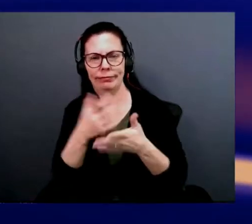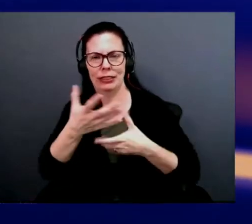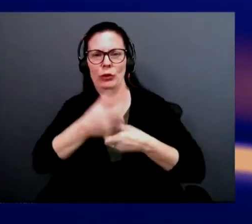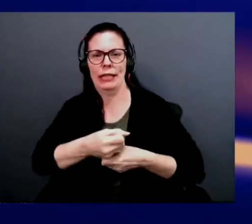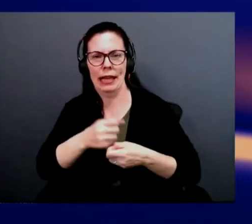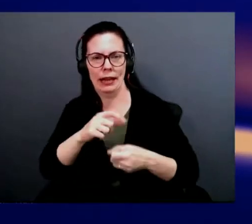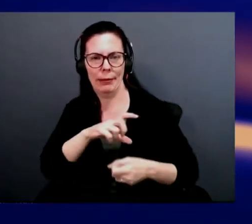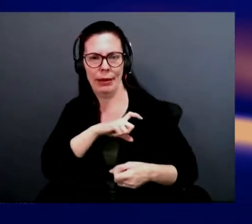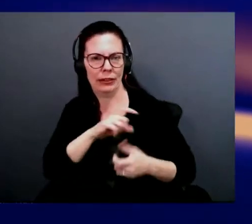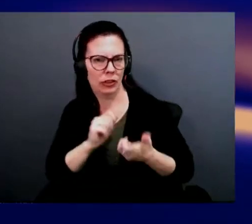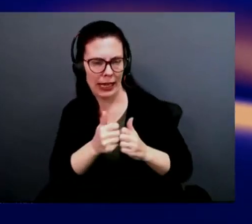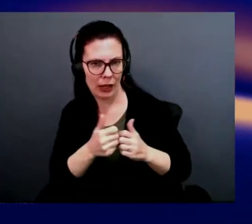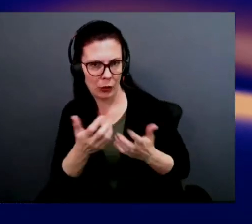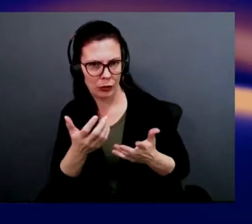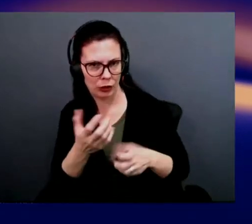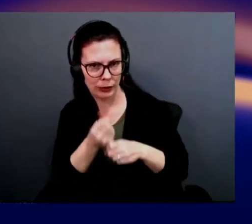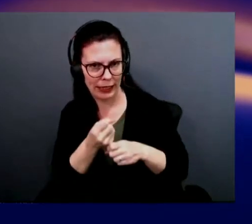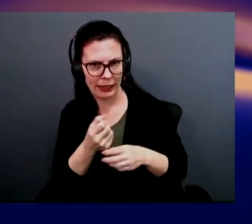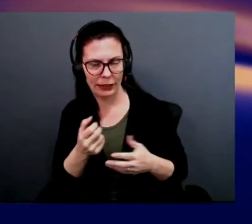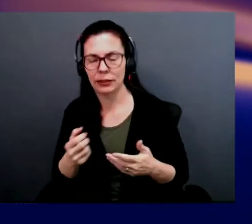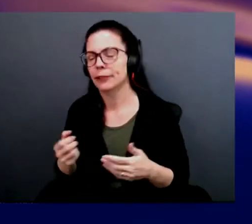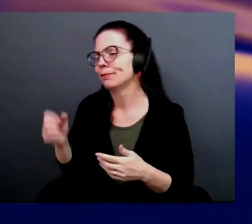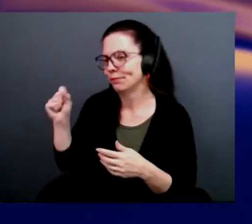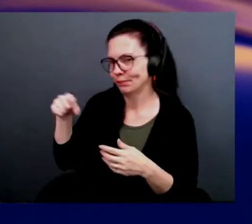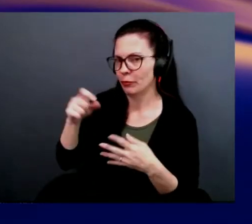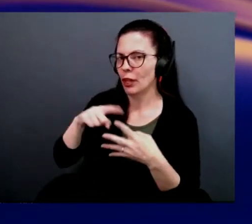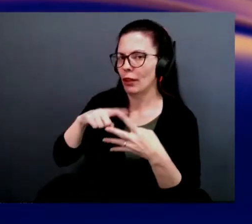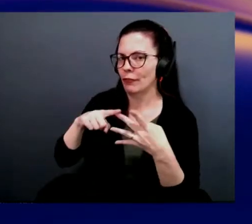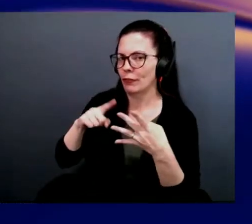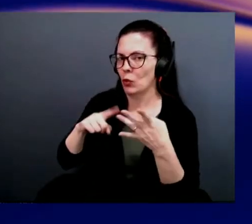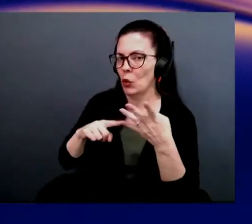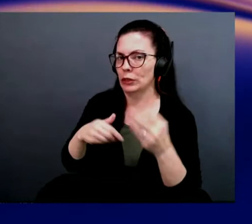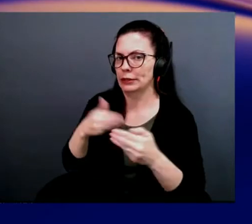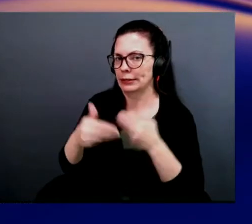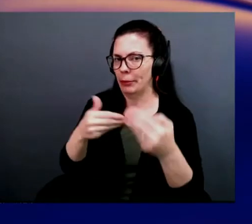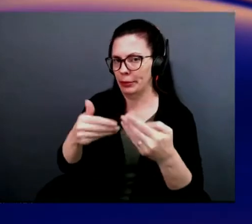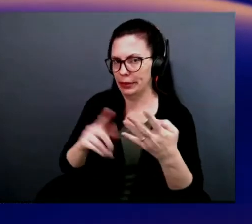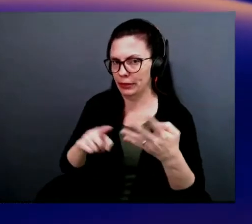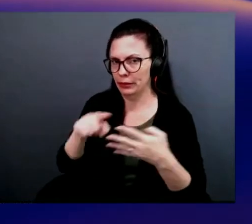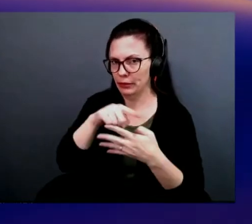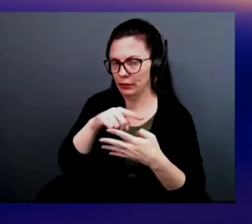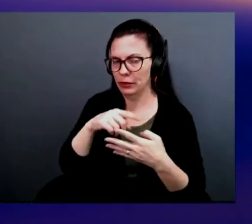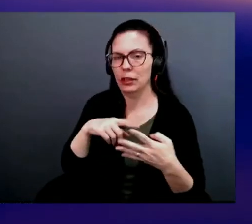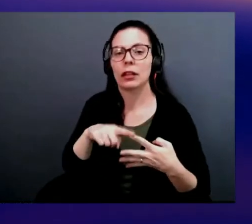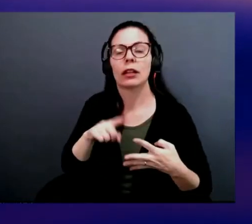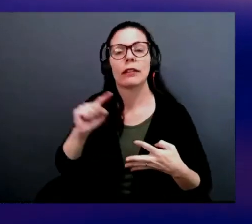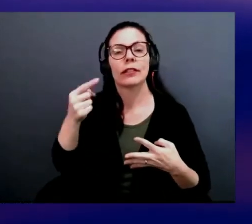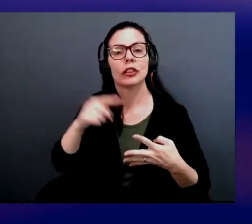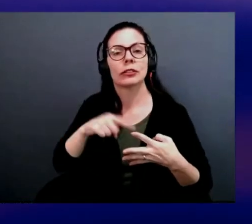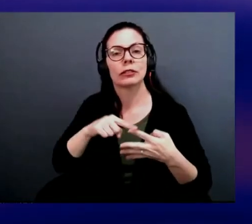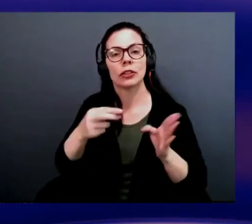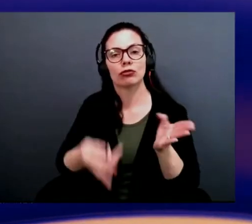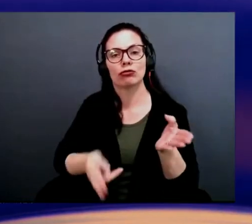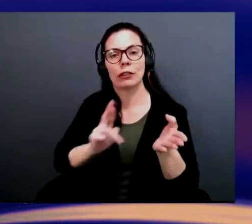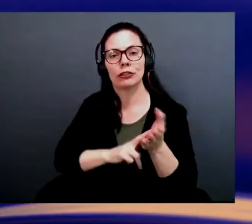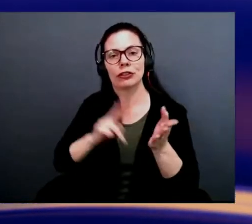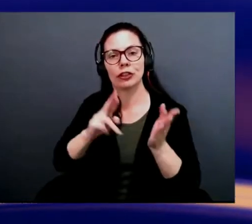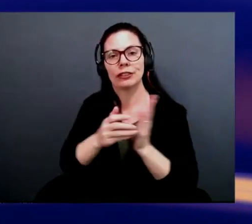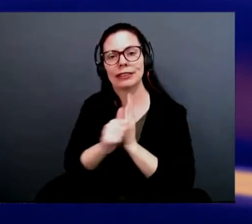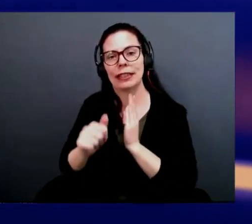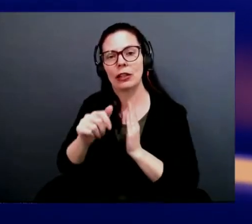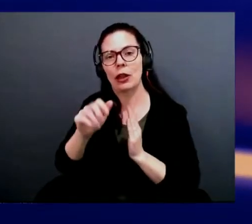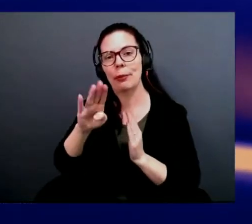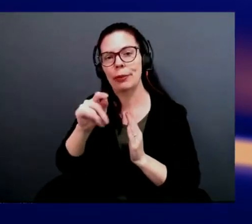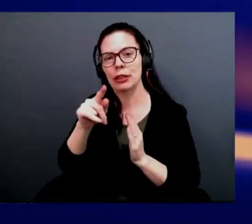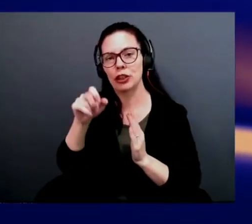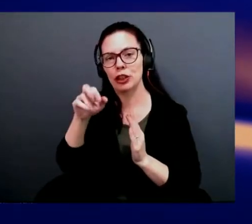get one? Certainly. So there's four steps in order to get your first badge. Step one, register at skillbuilder.aws. Okay.